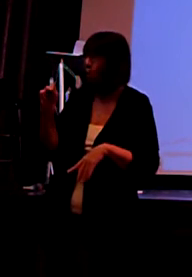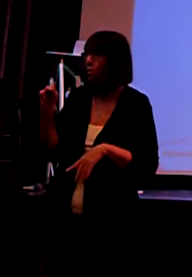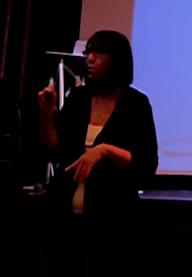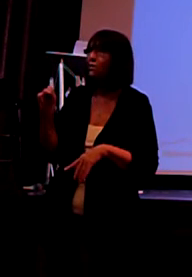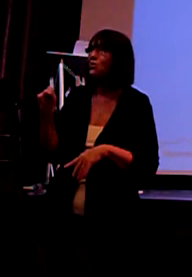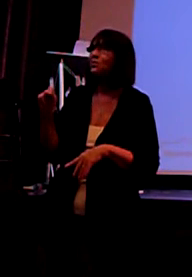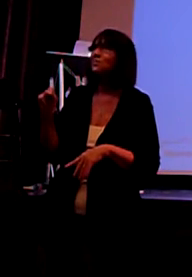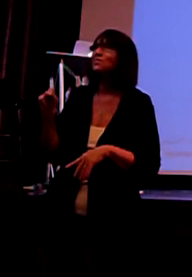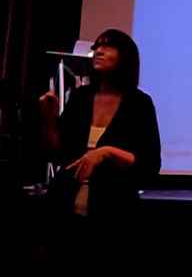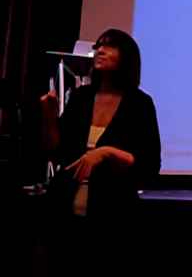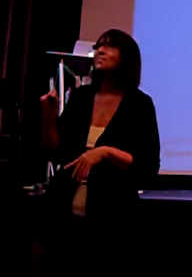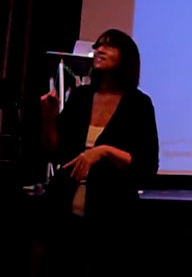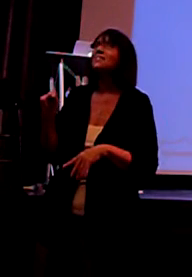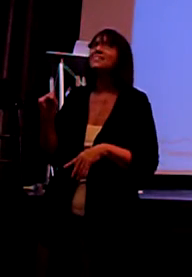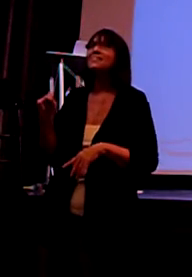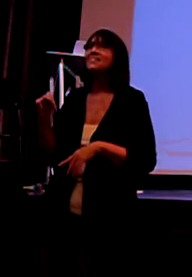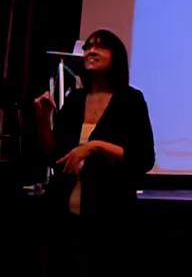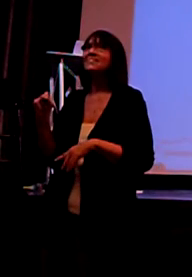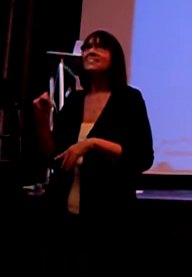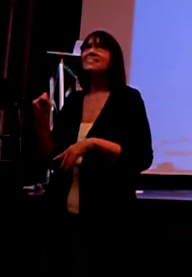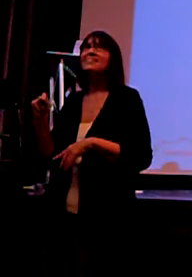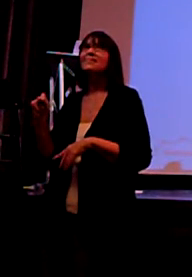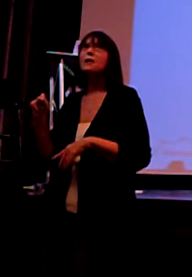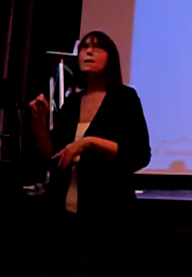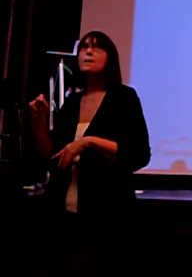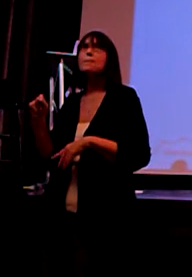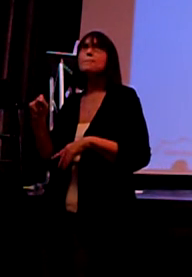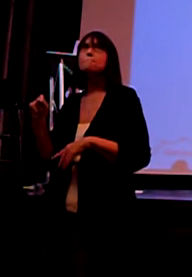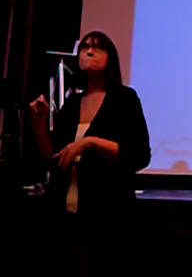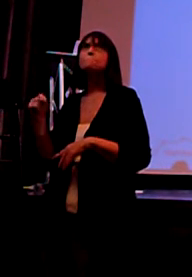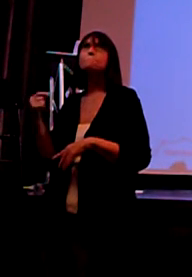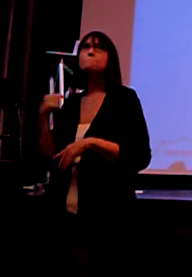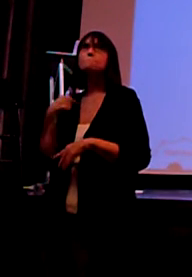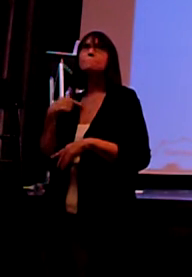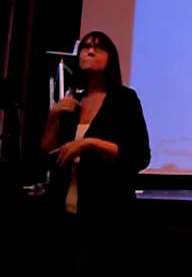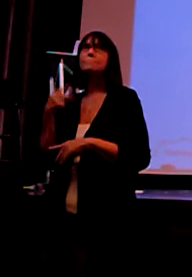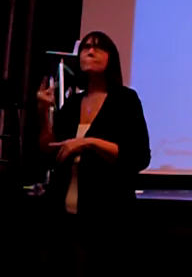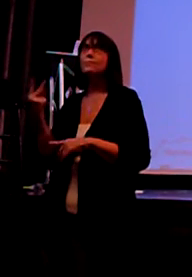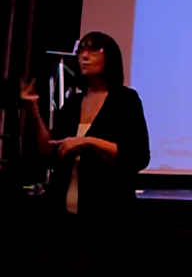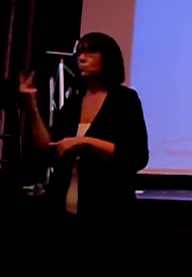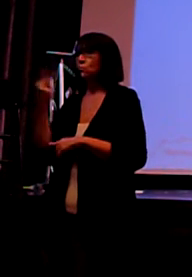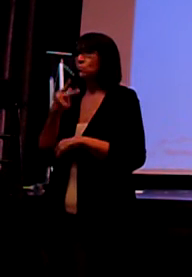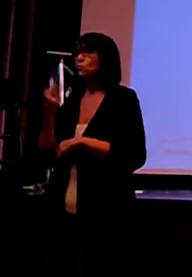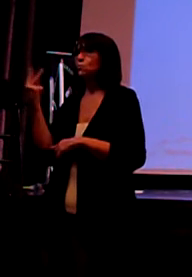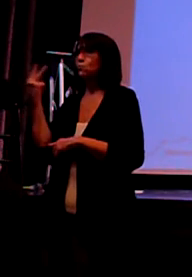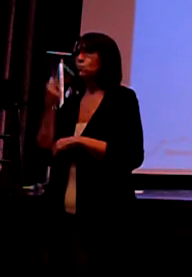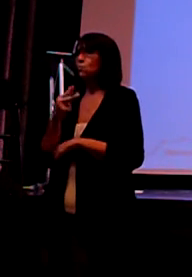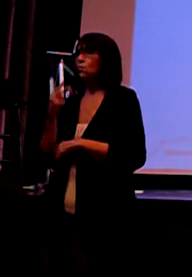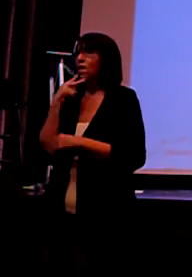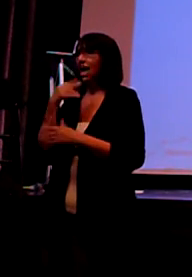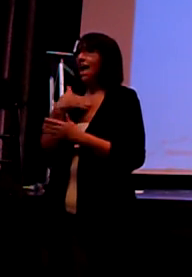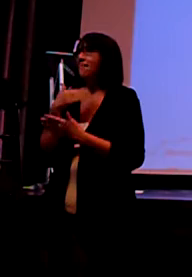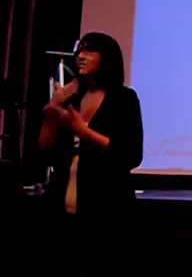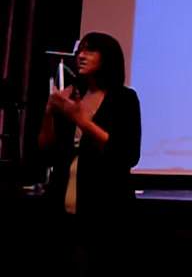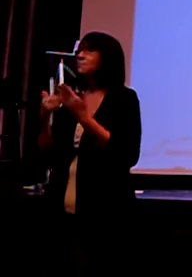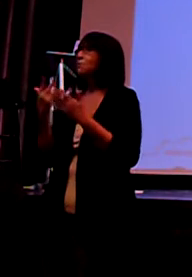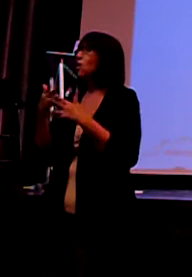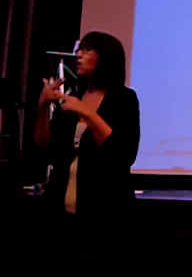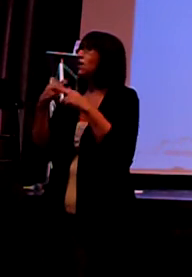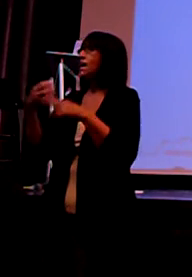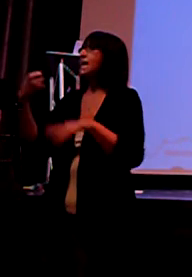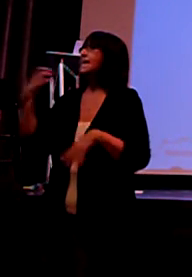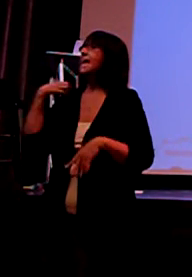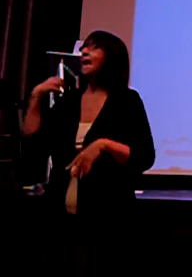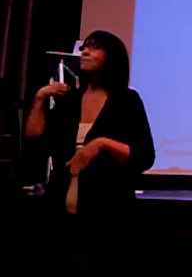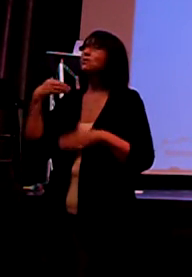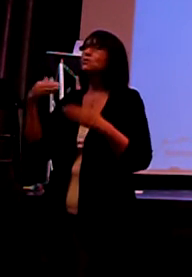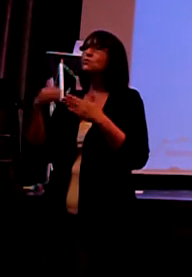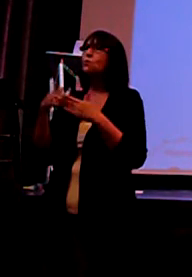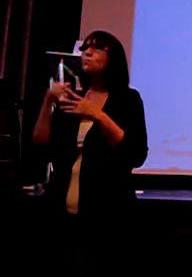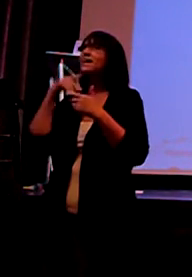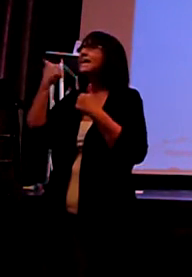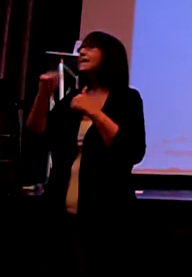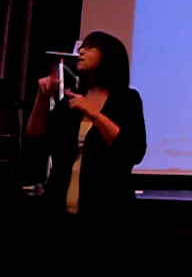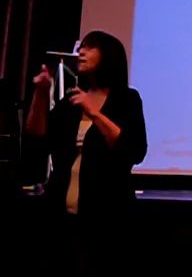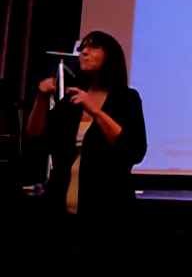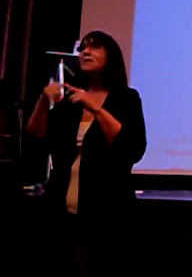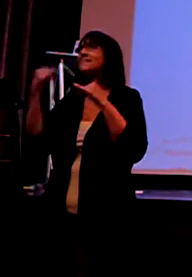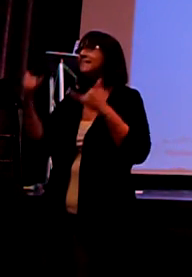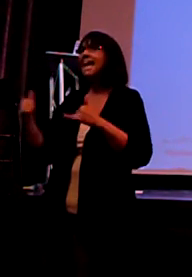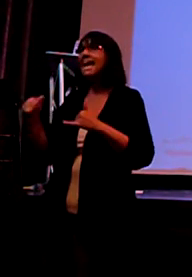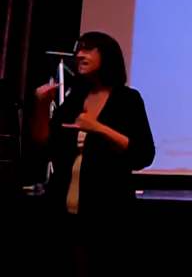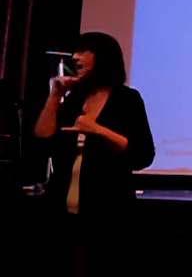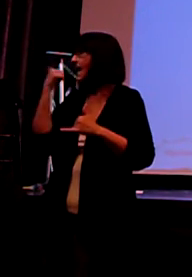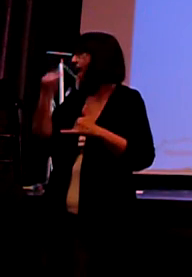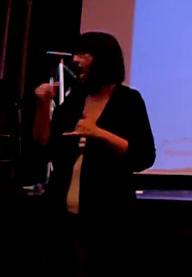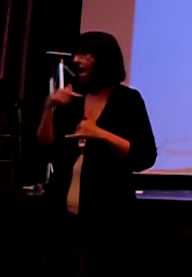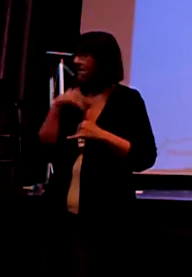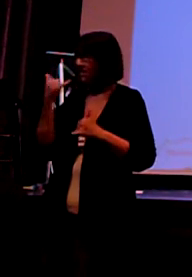to. And we will, in 2 days, we will have something called a Captain's Corner, where we open up for any questions. But if you